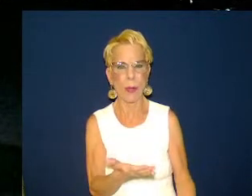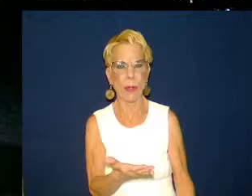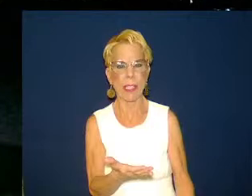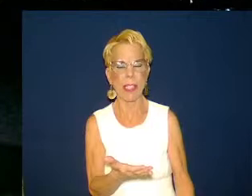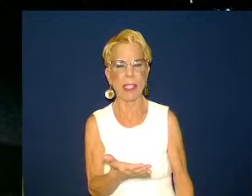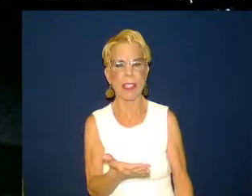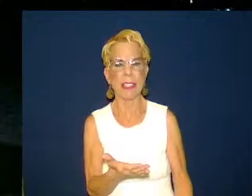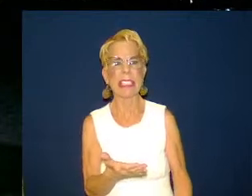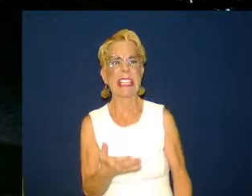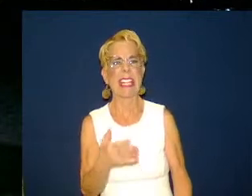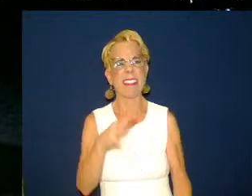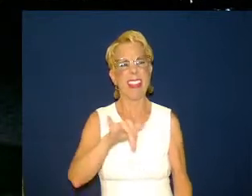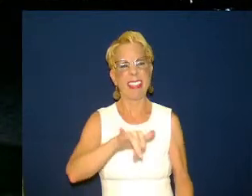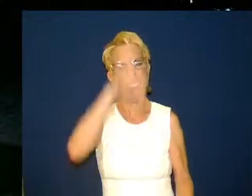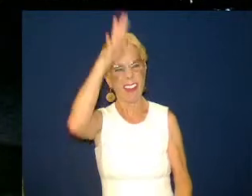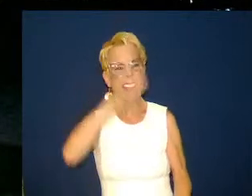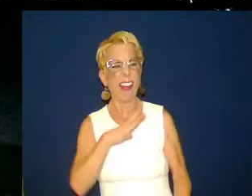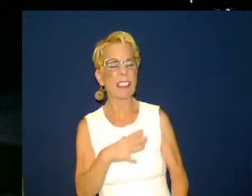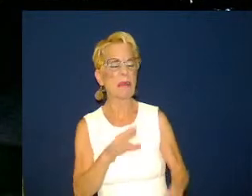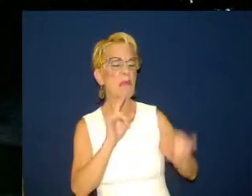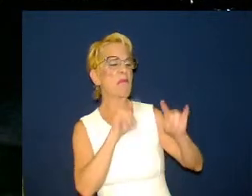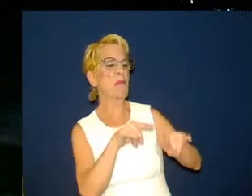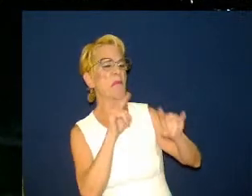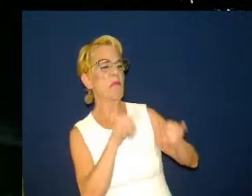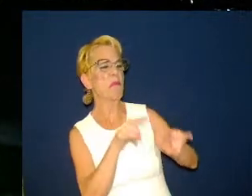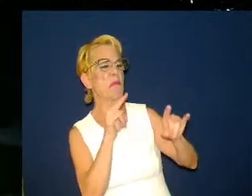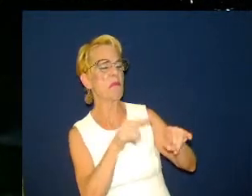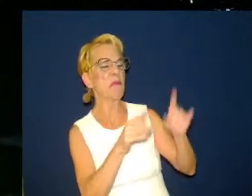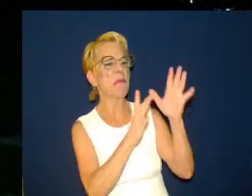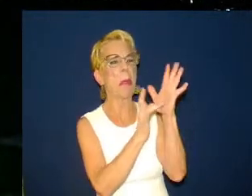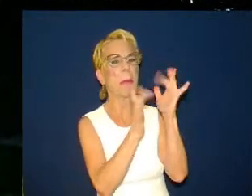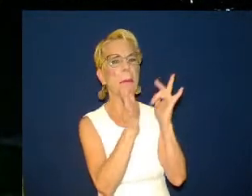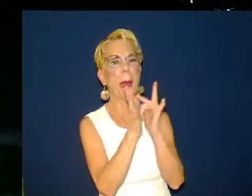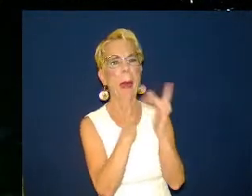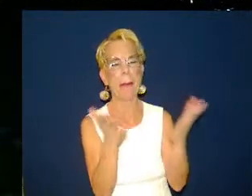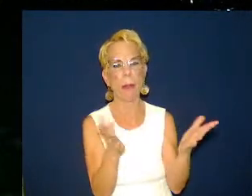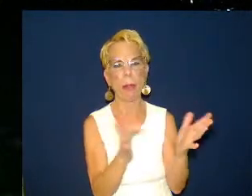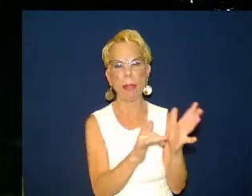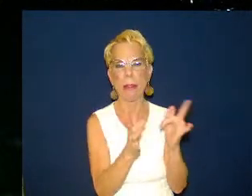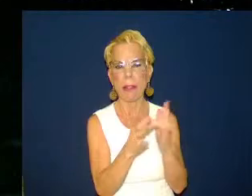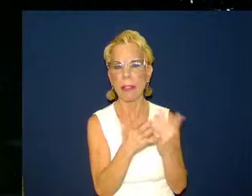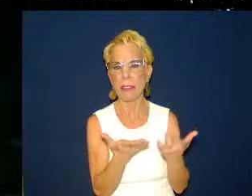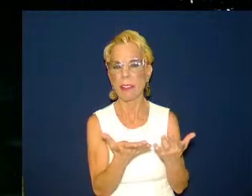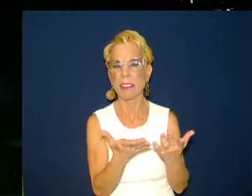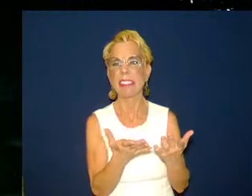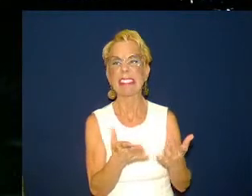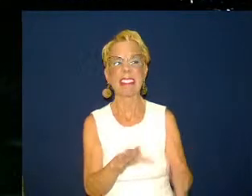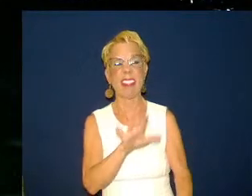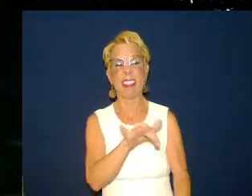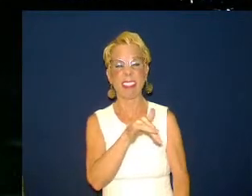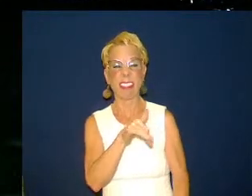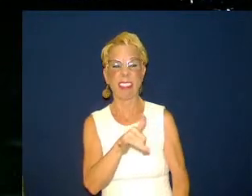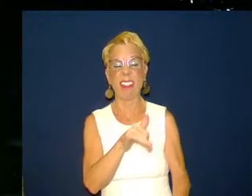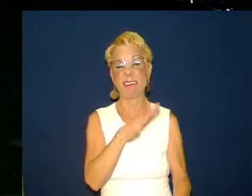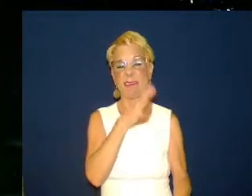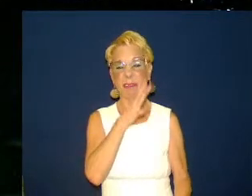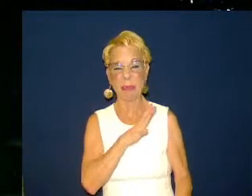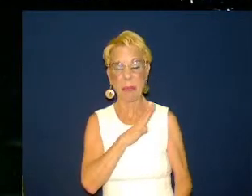And this guy seemed like the worst man that anybody could ever want to ever live a day